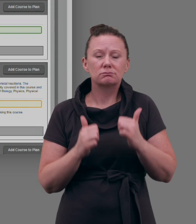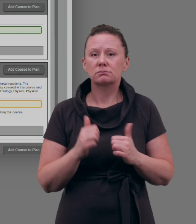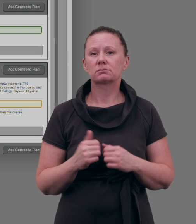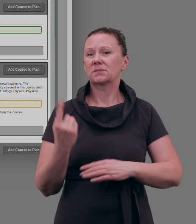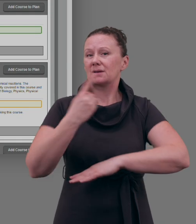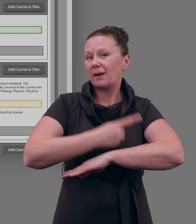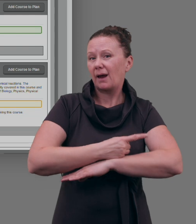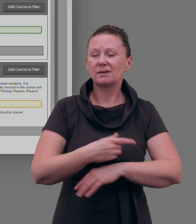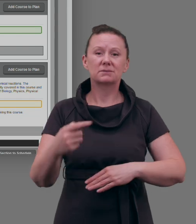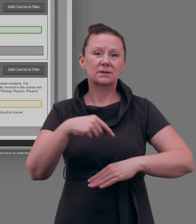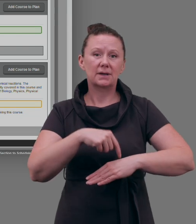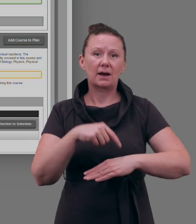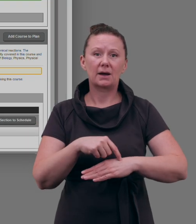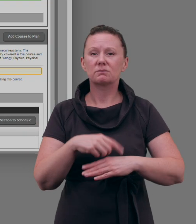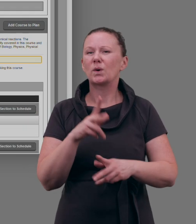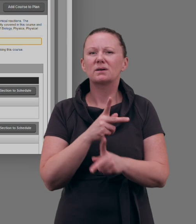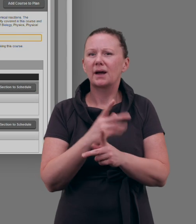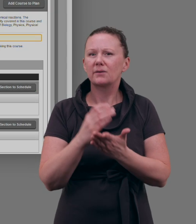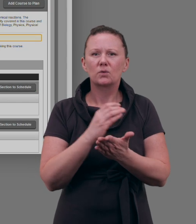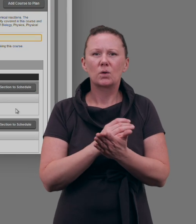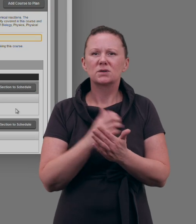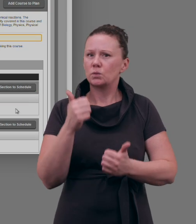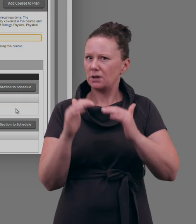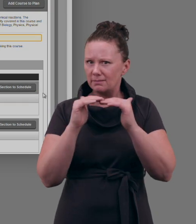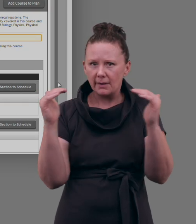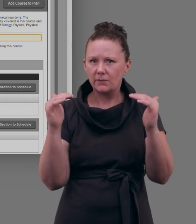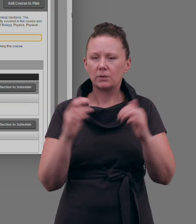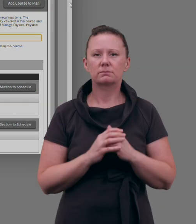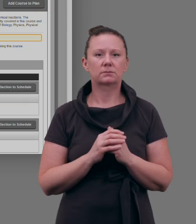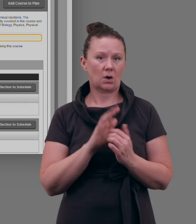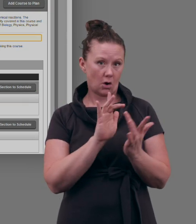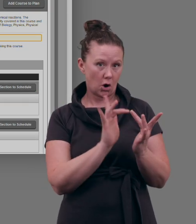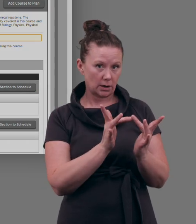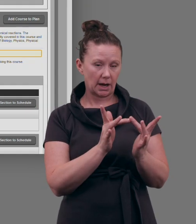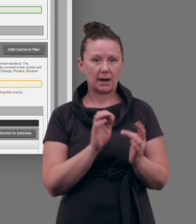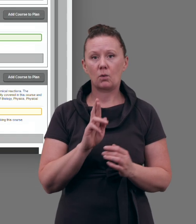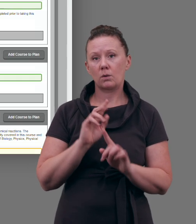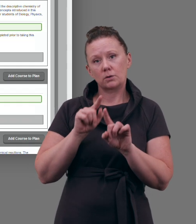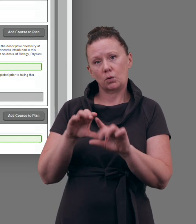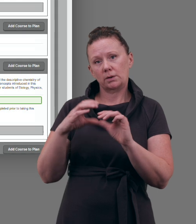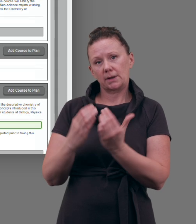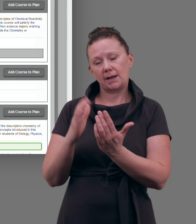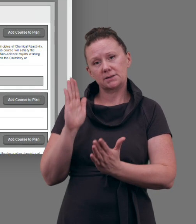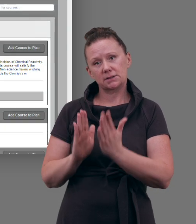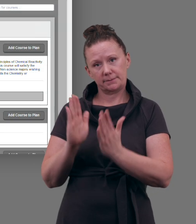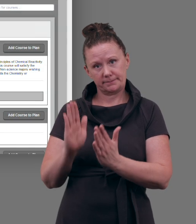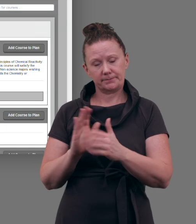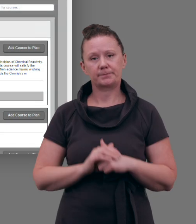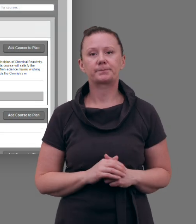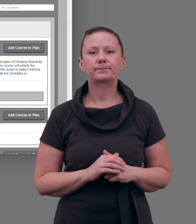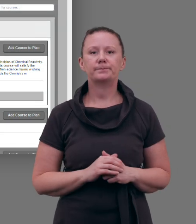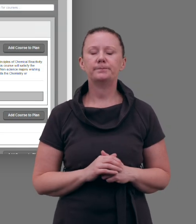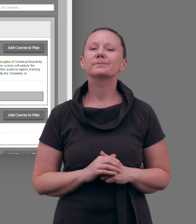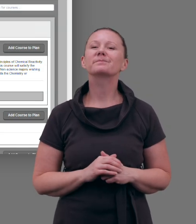level, course type, and whether courses are offered online or not online in class.